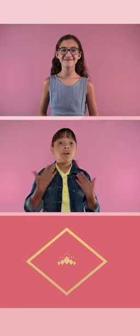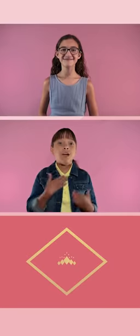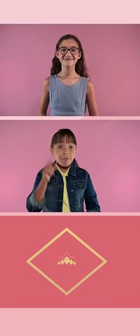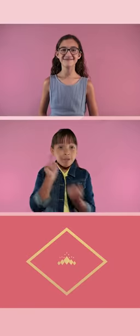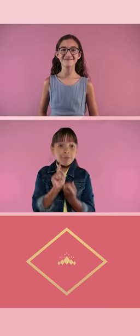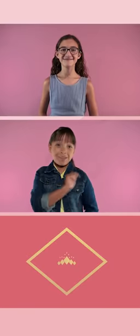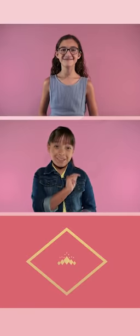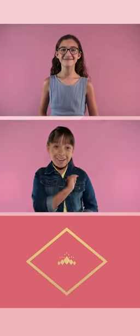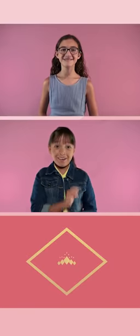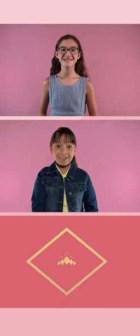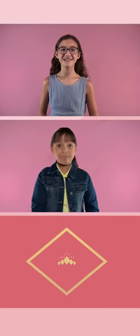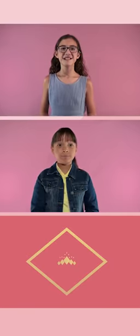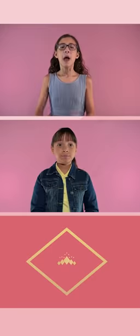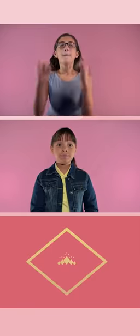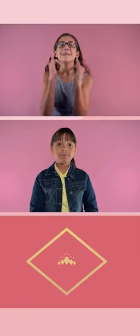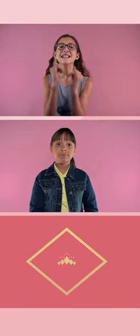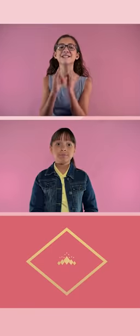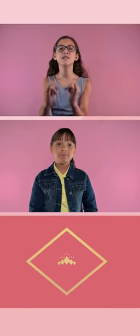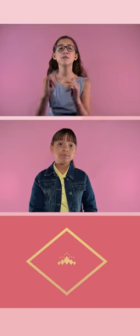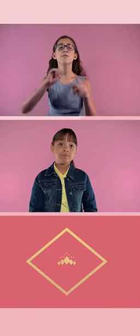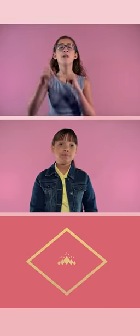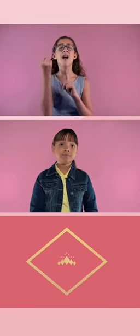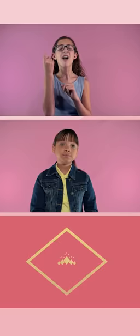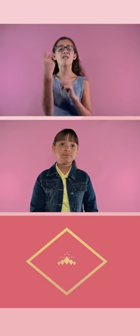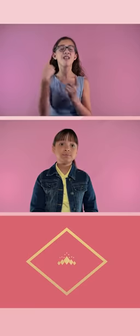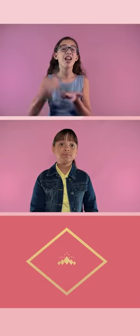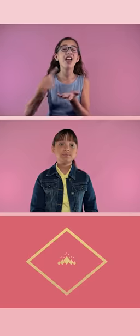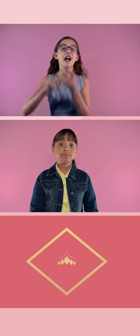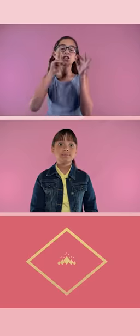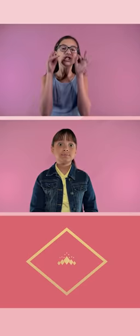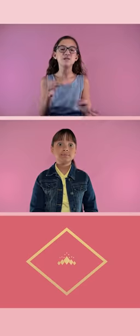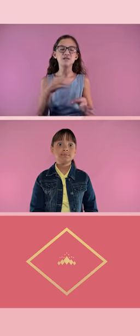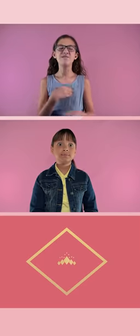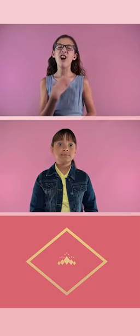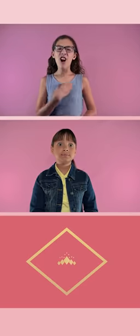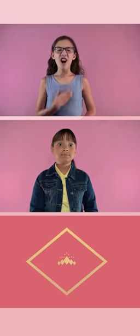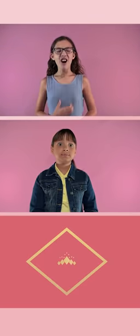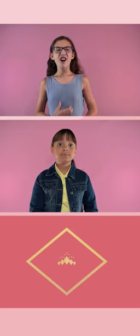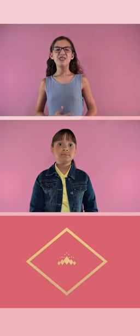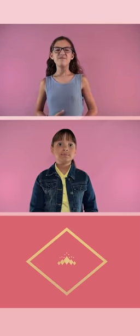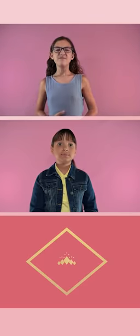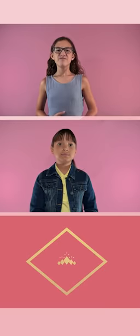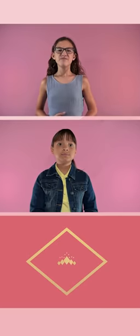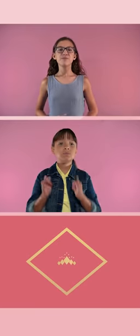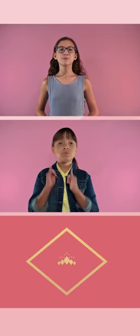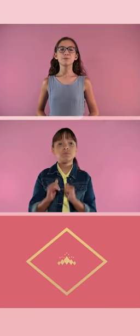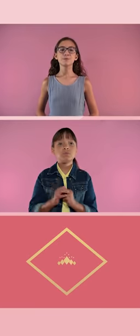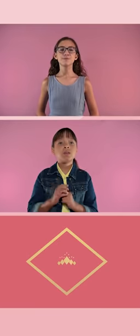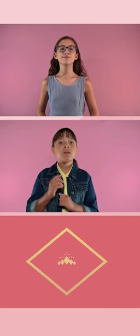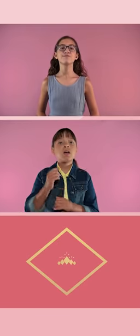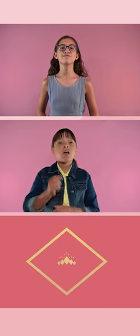I'm so happy we got to meet Tiana. Me too. But all this talk about determination has made me kind of hungry. Me